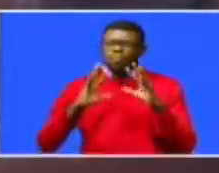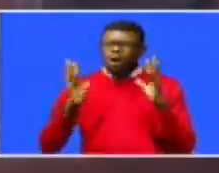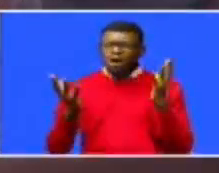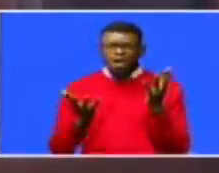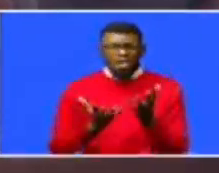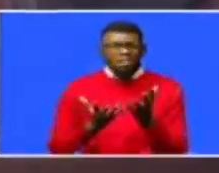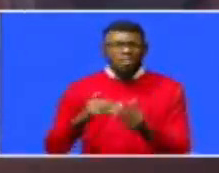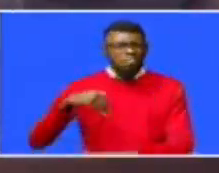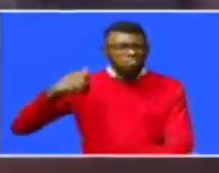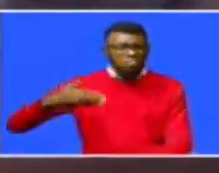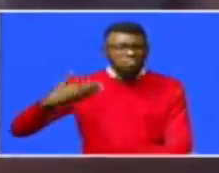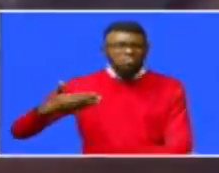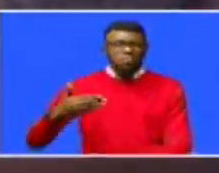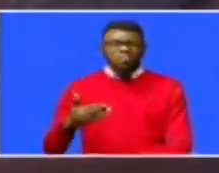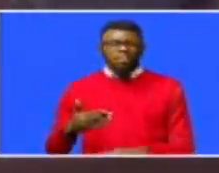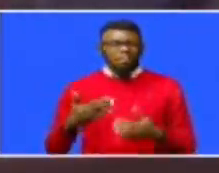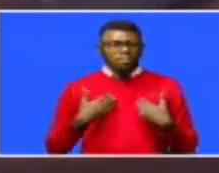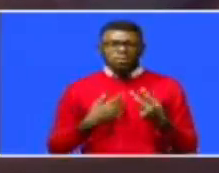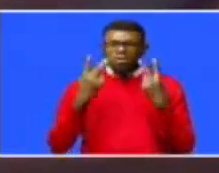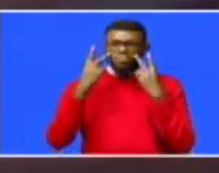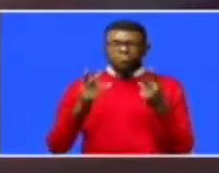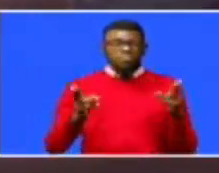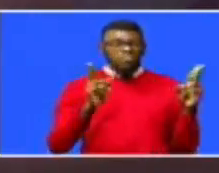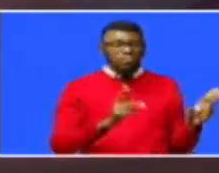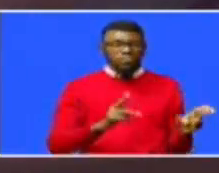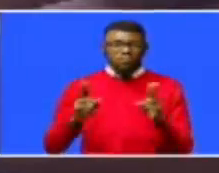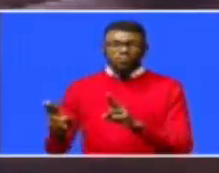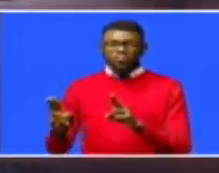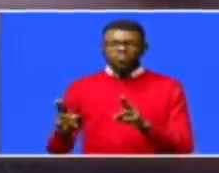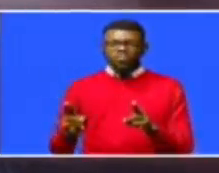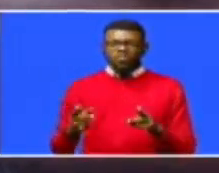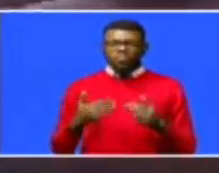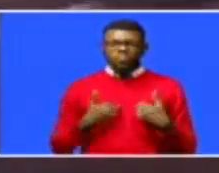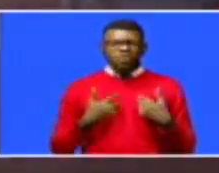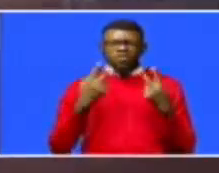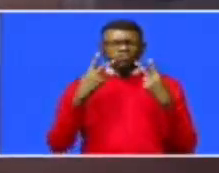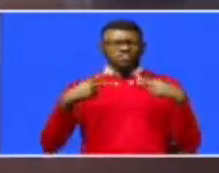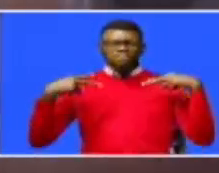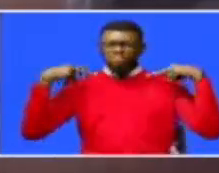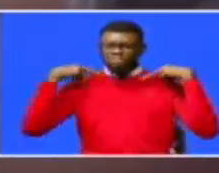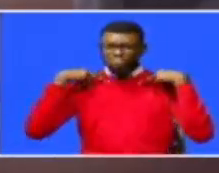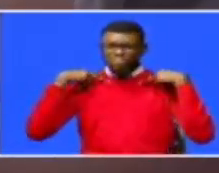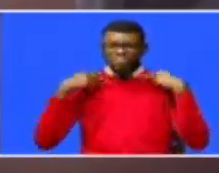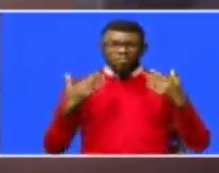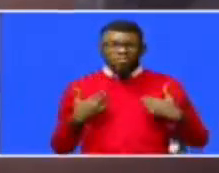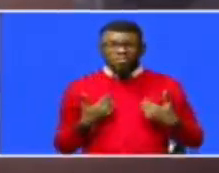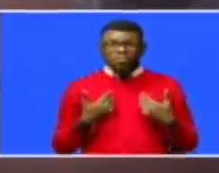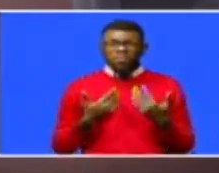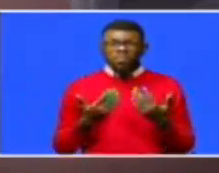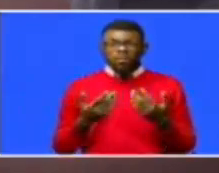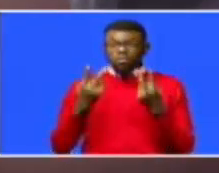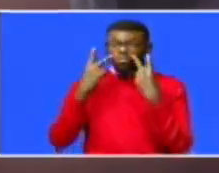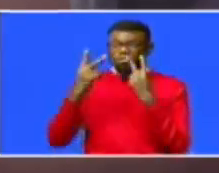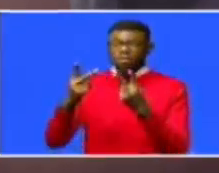day. A lot of it normalized. It is considered as modern-day slavery. The victims don't look like